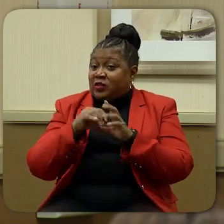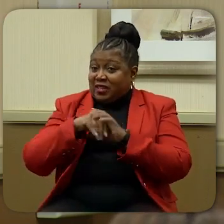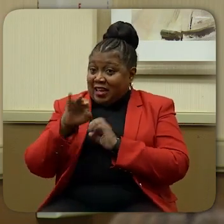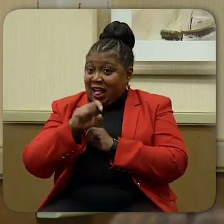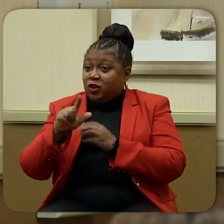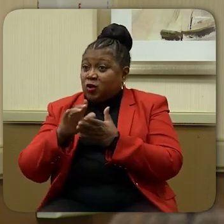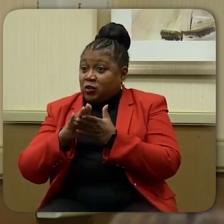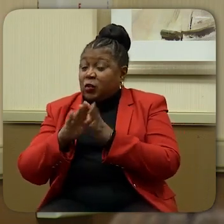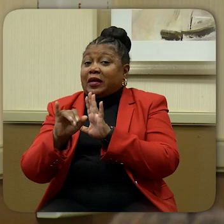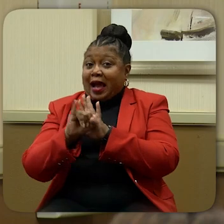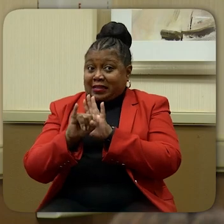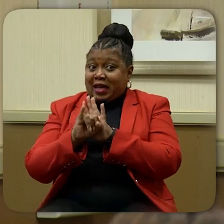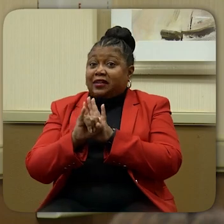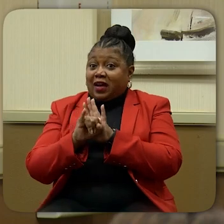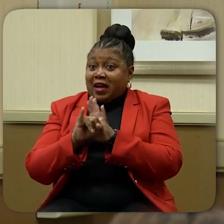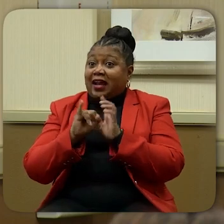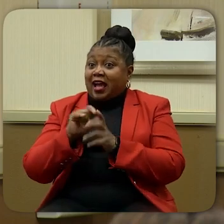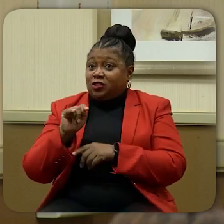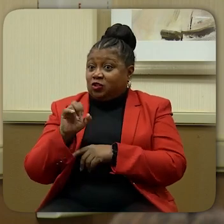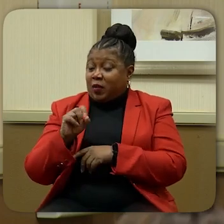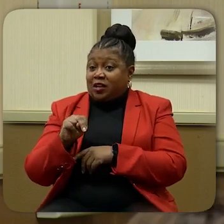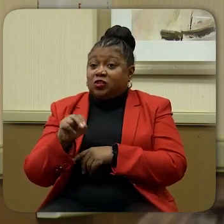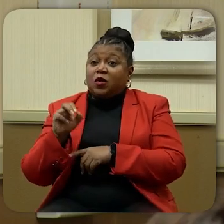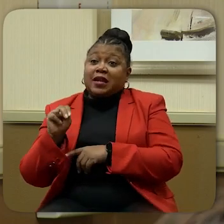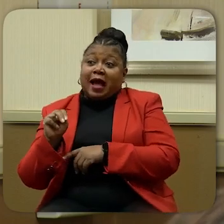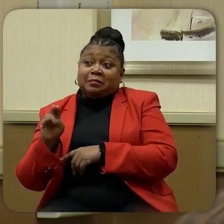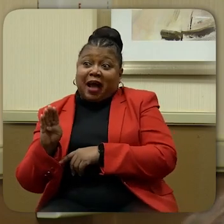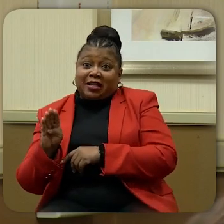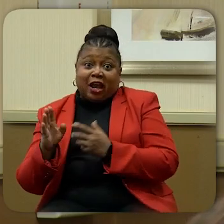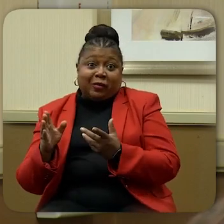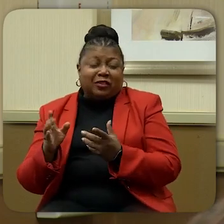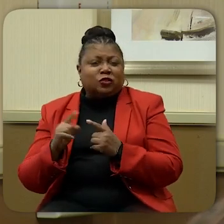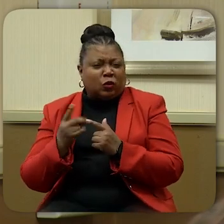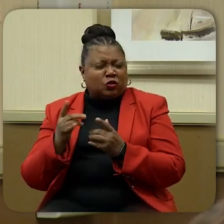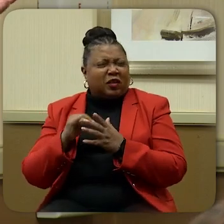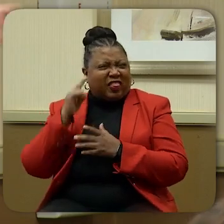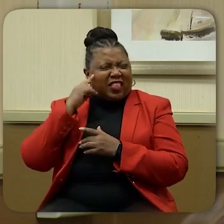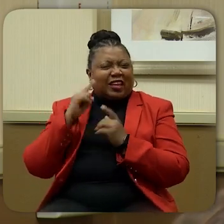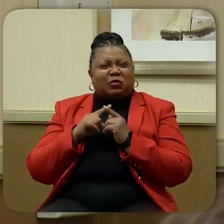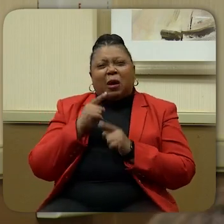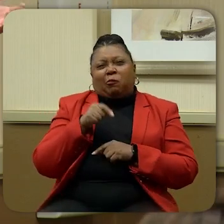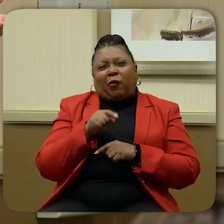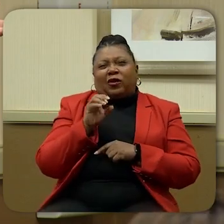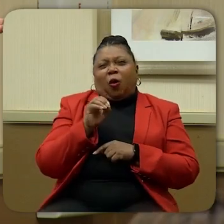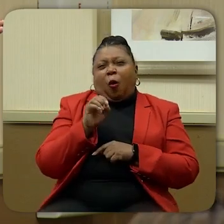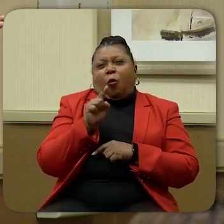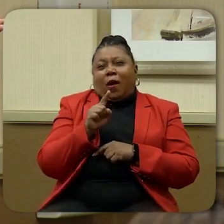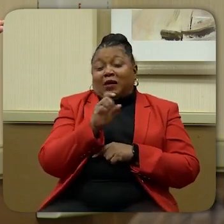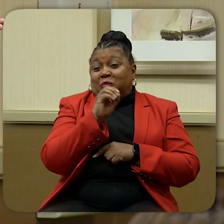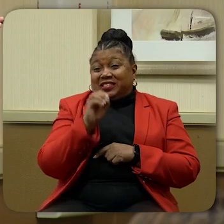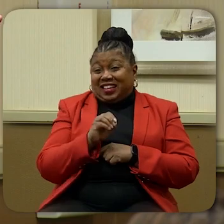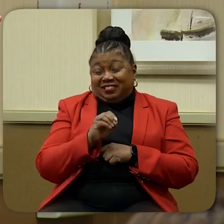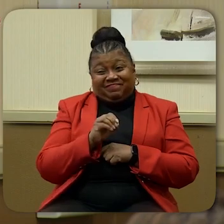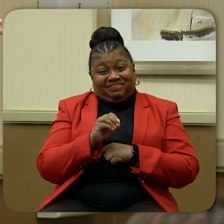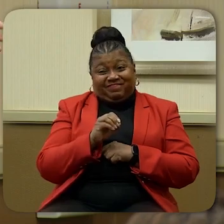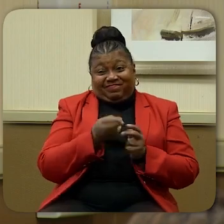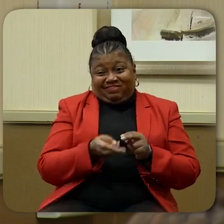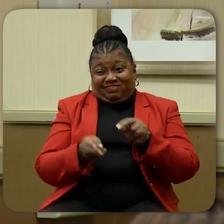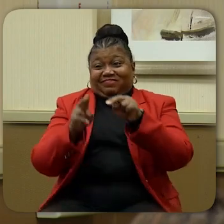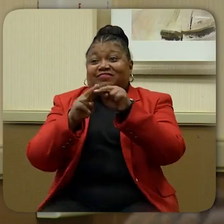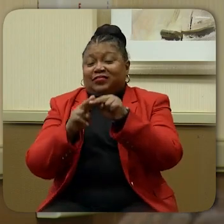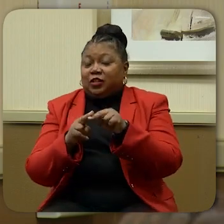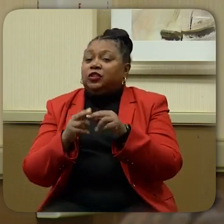Illinois schools identified as trans or non-binary. So we used to think it was like 0.01%.